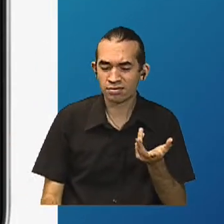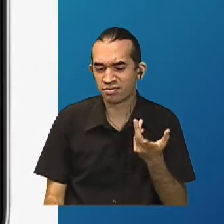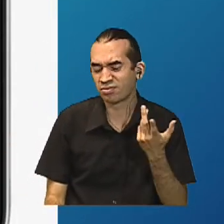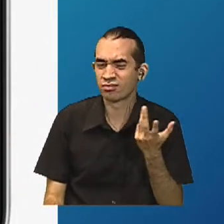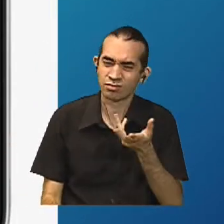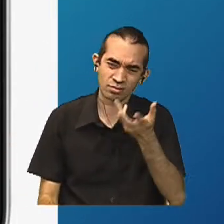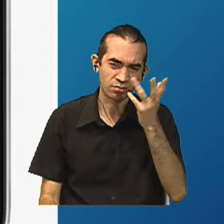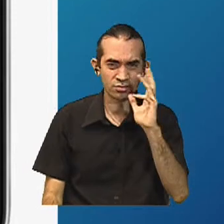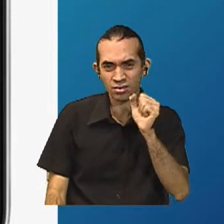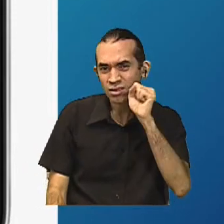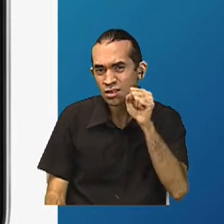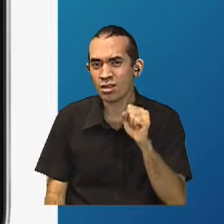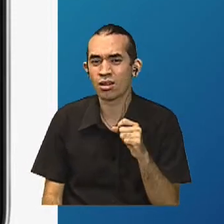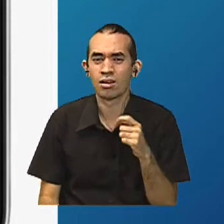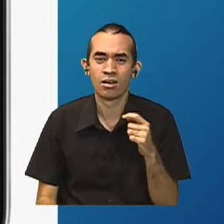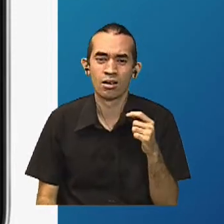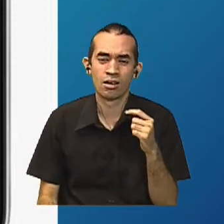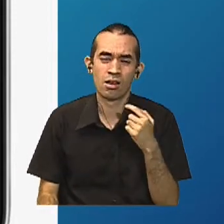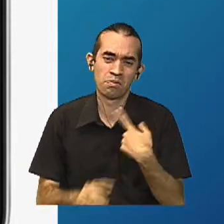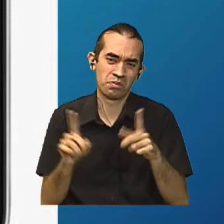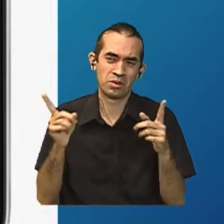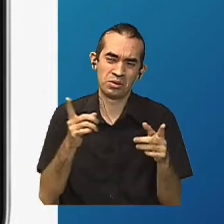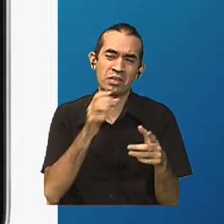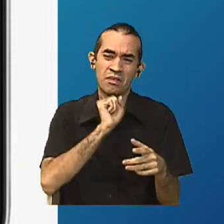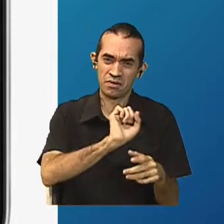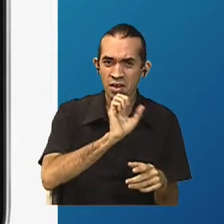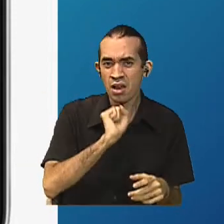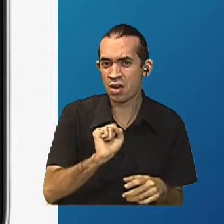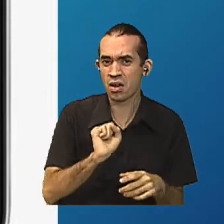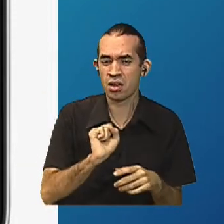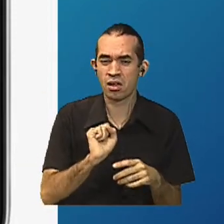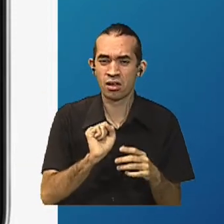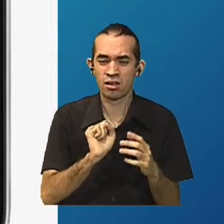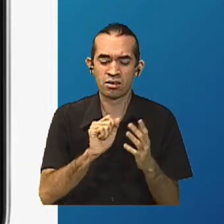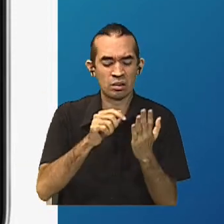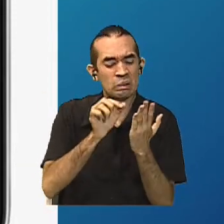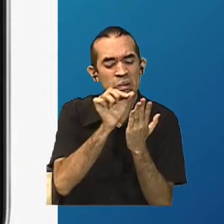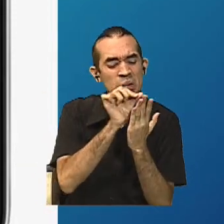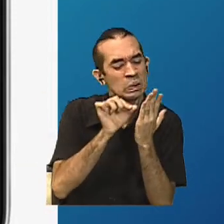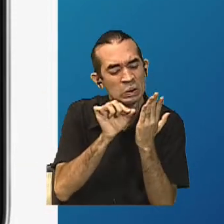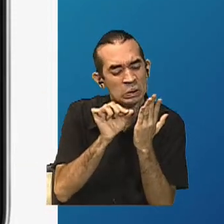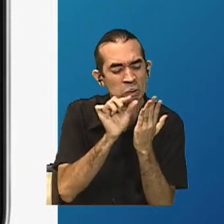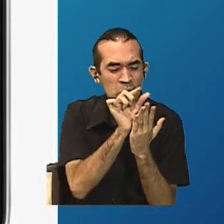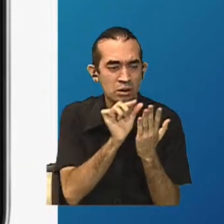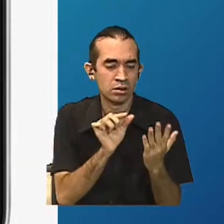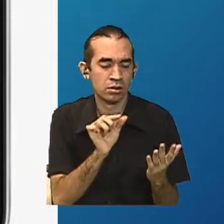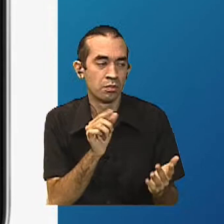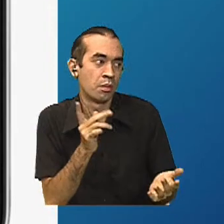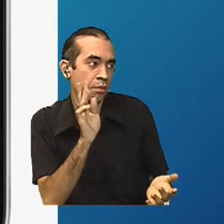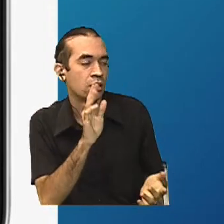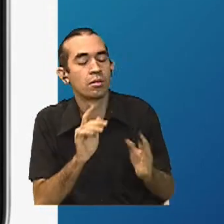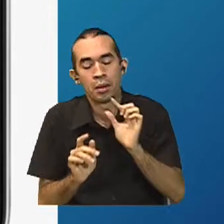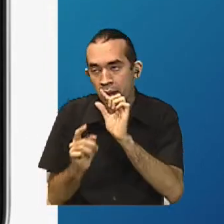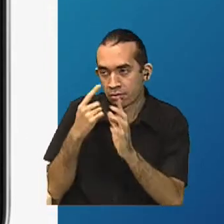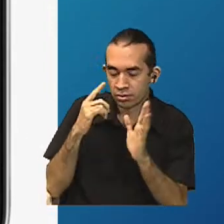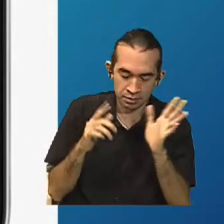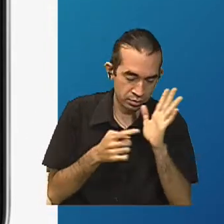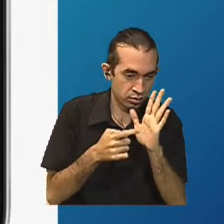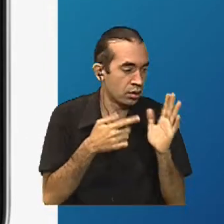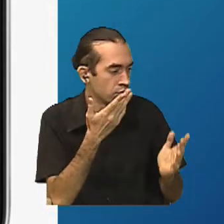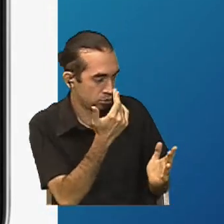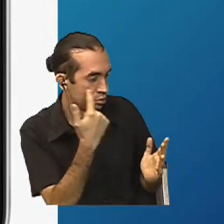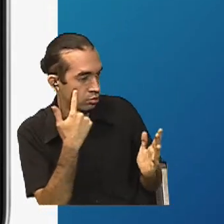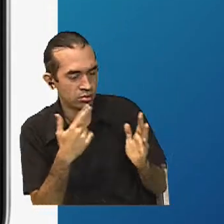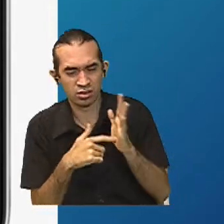Man, yeah, but it's 3 months old, and it has a small scratch on it. Where? Let me see. Let me see. Look. I don't